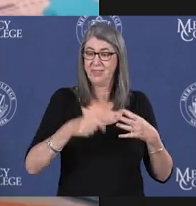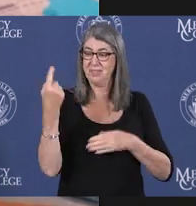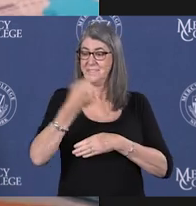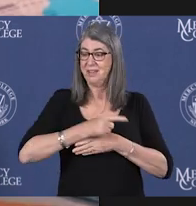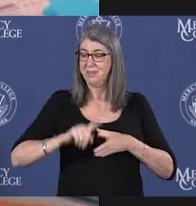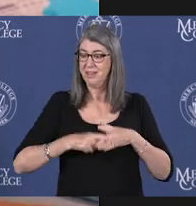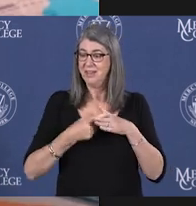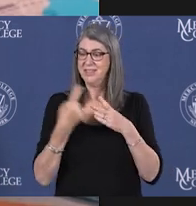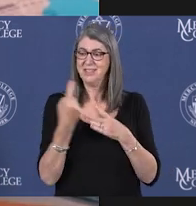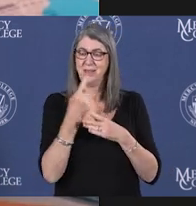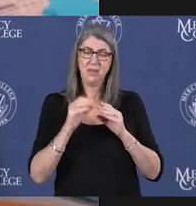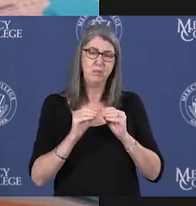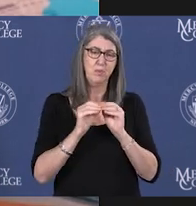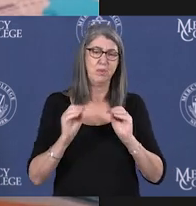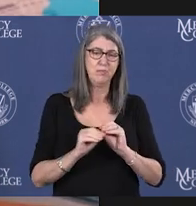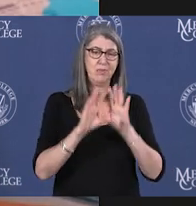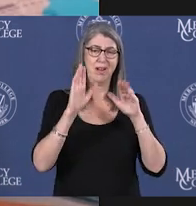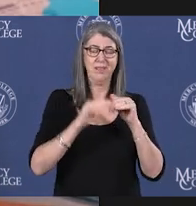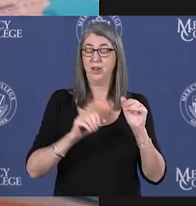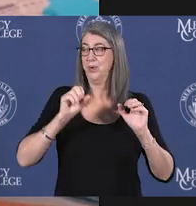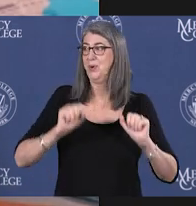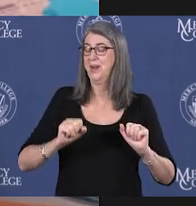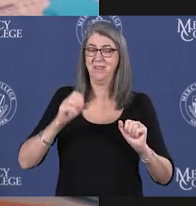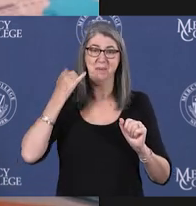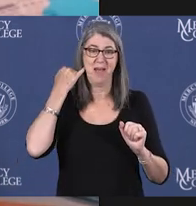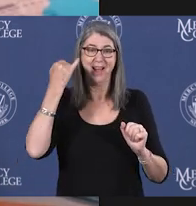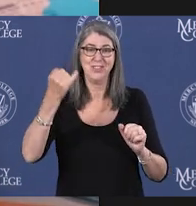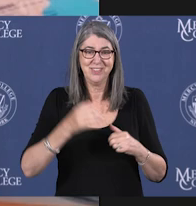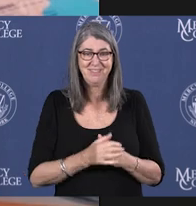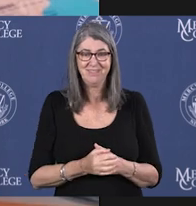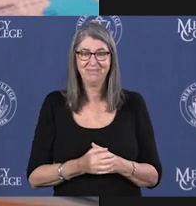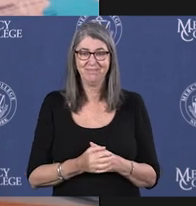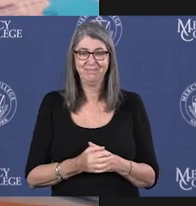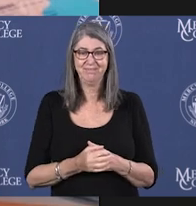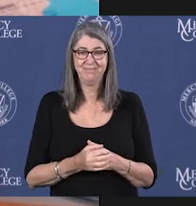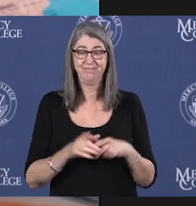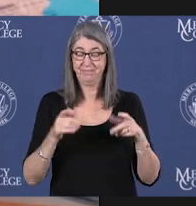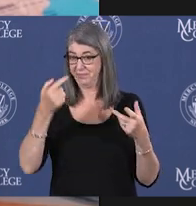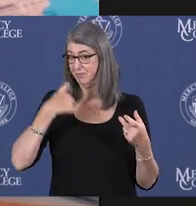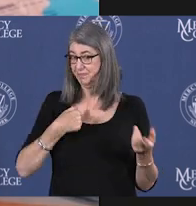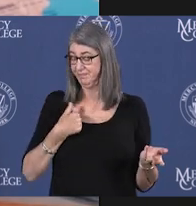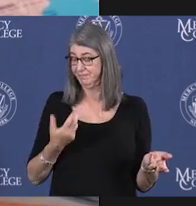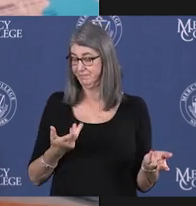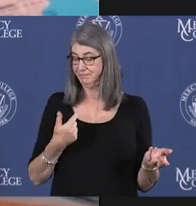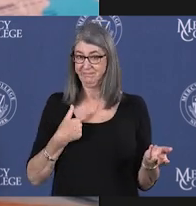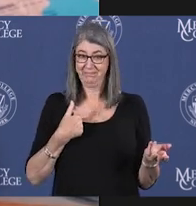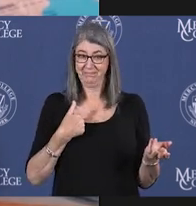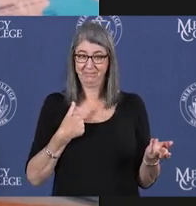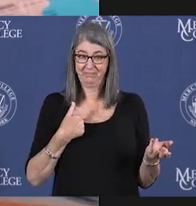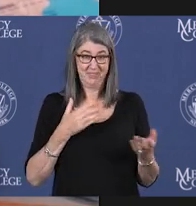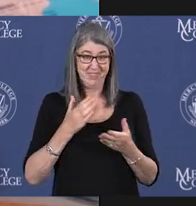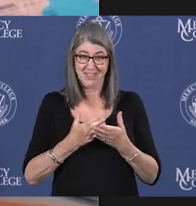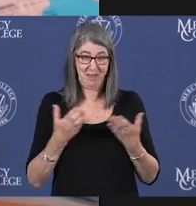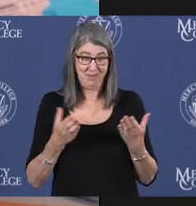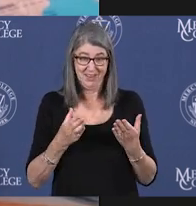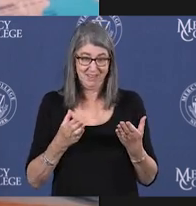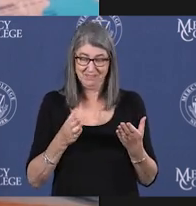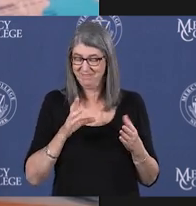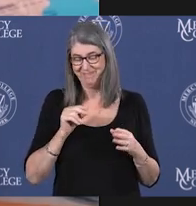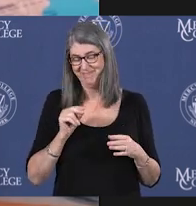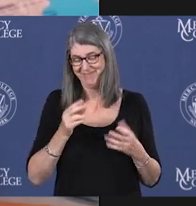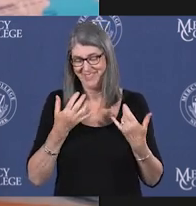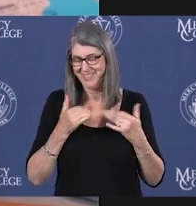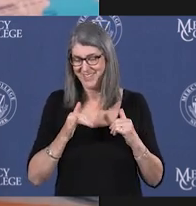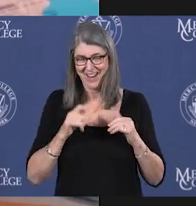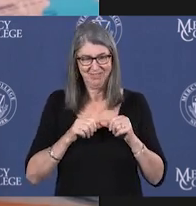be the beginning of something brighter than you could have ever imagined. As for me, I will not be stopping here. There is